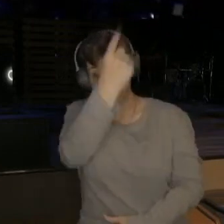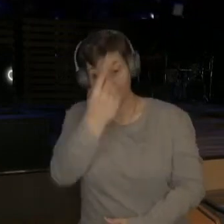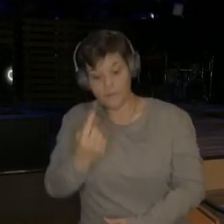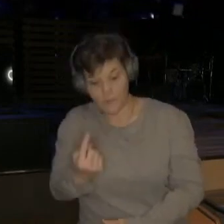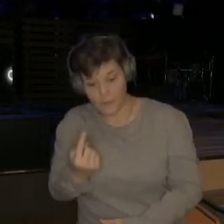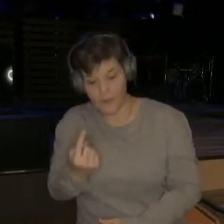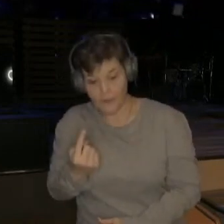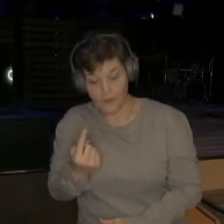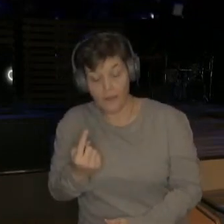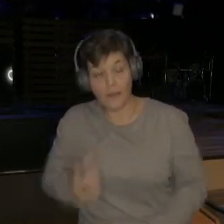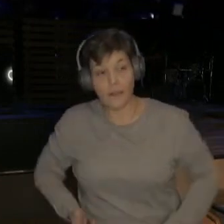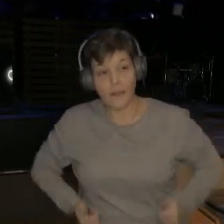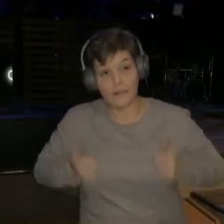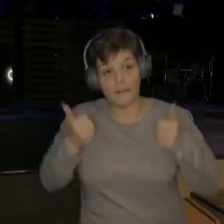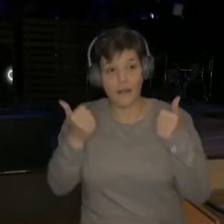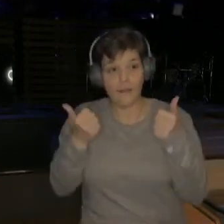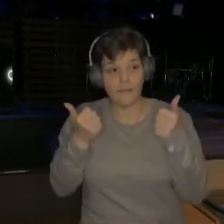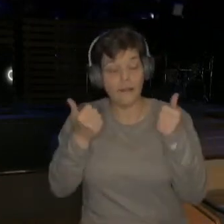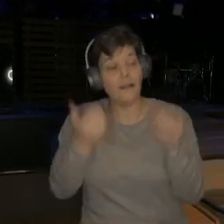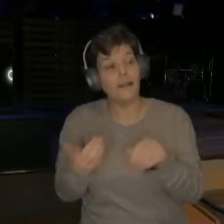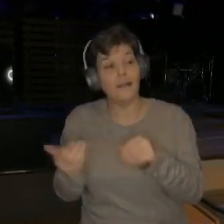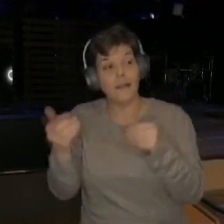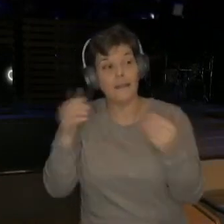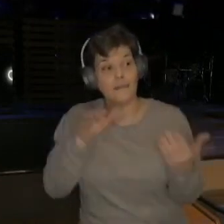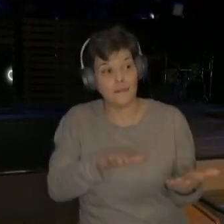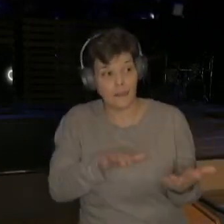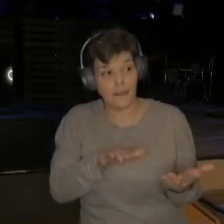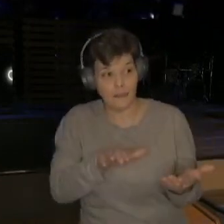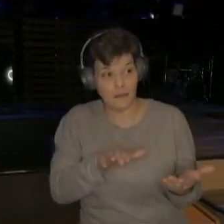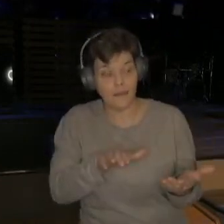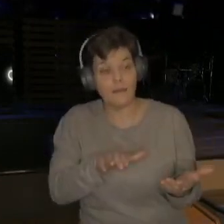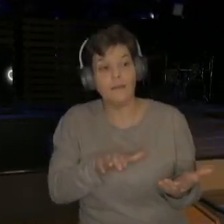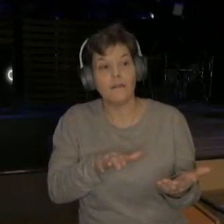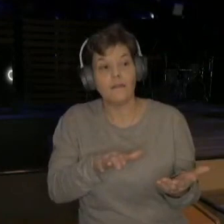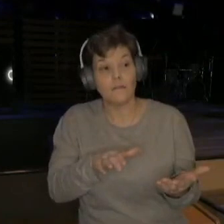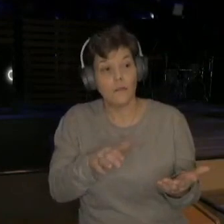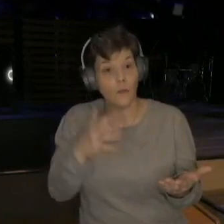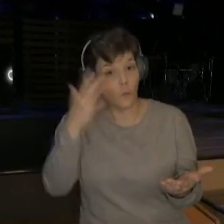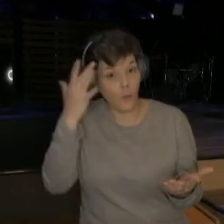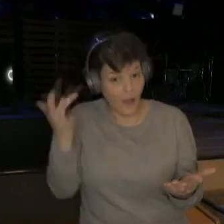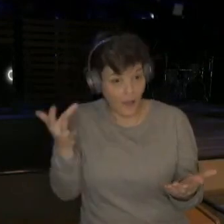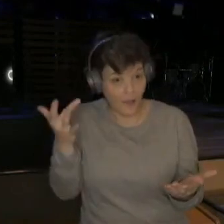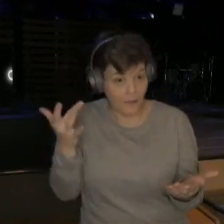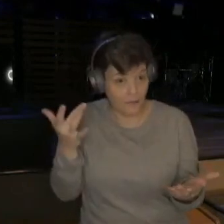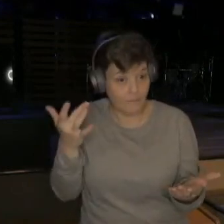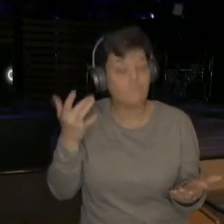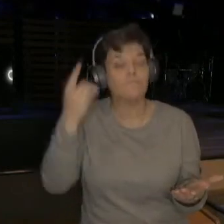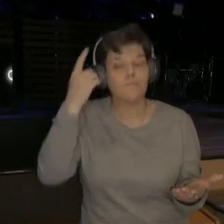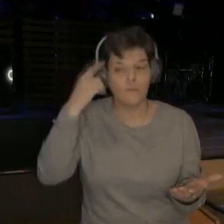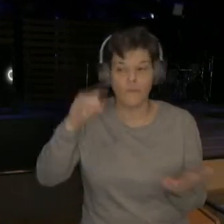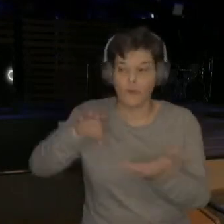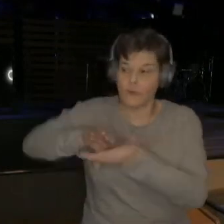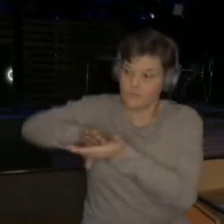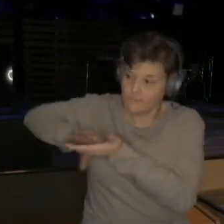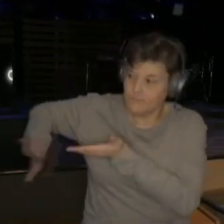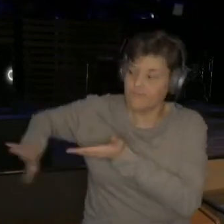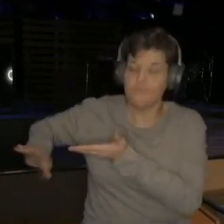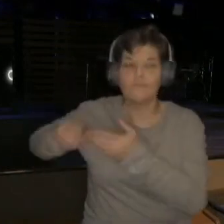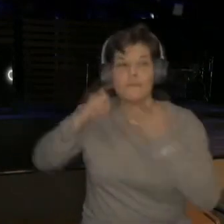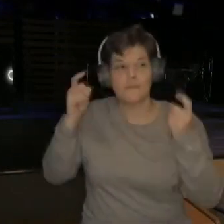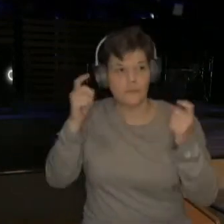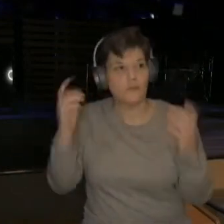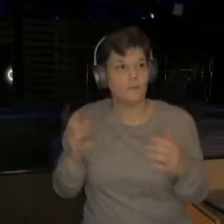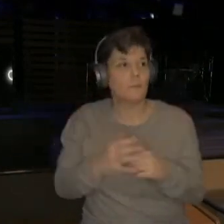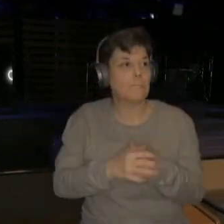of God on behalf of a wayward world. With this in mind, we should interpret the entire